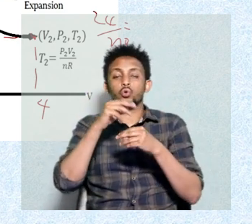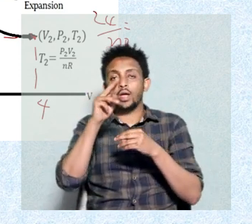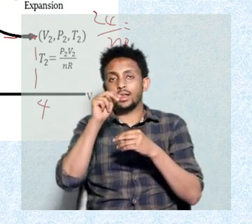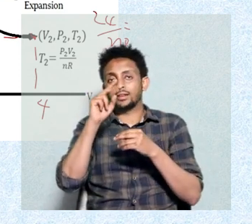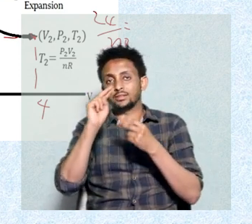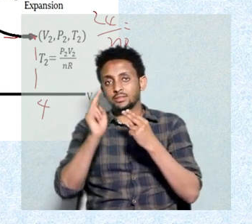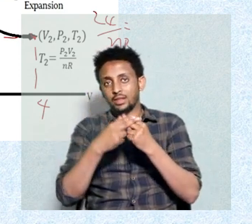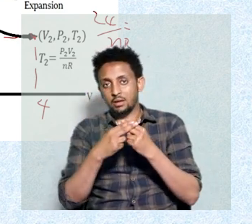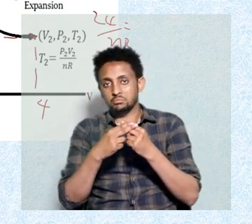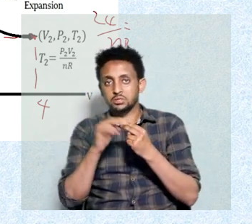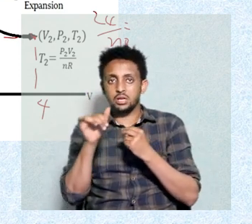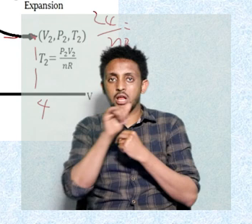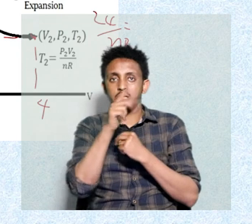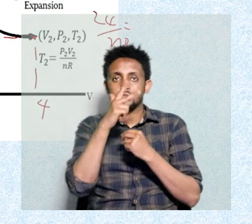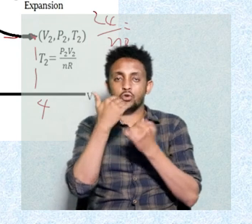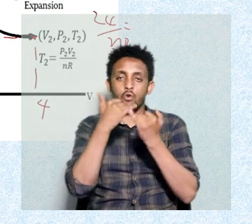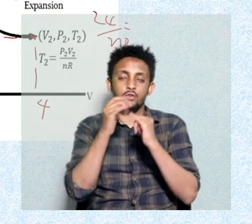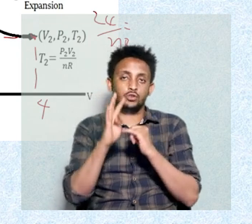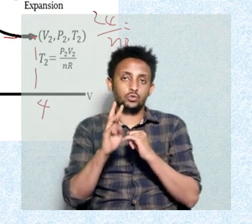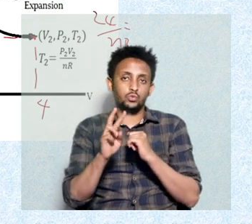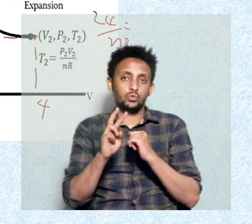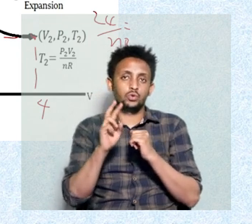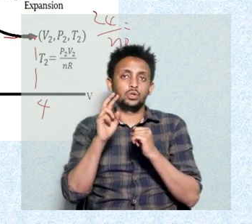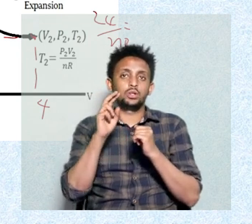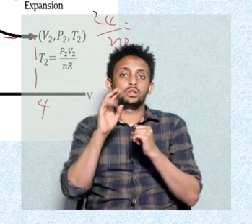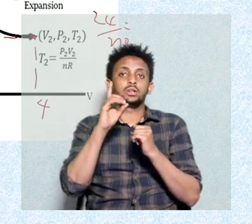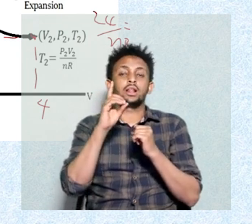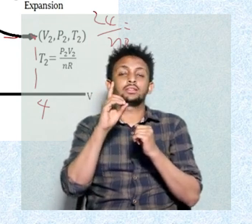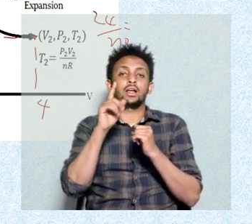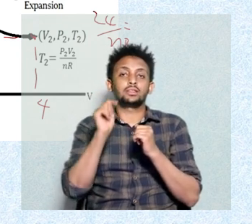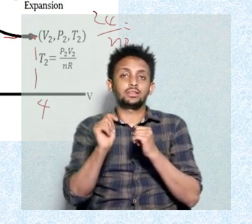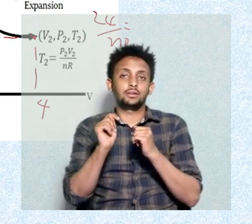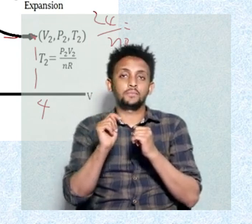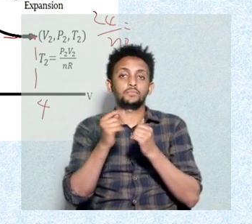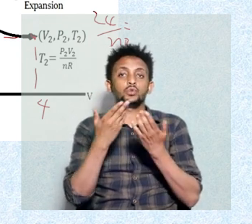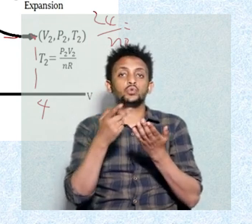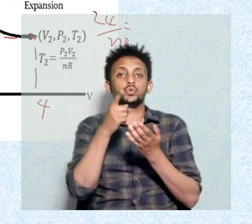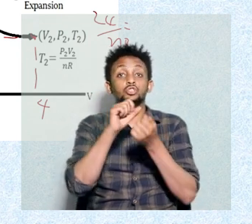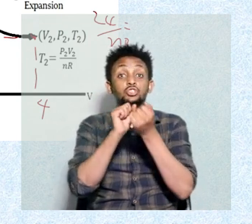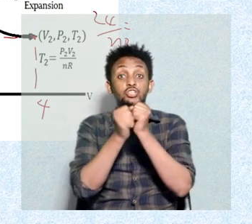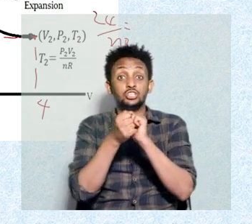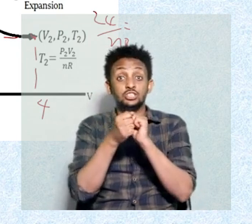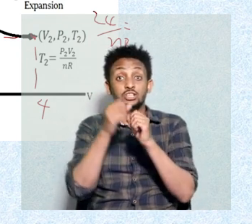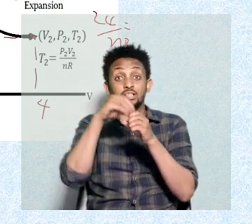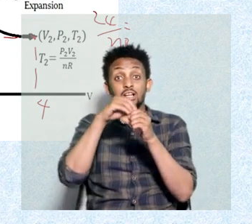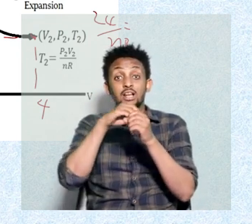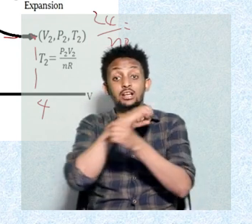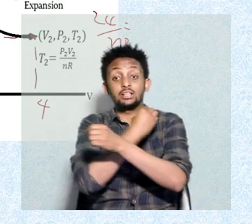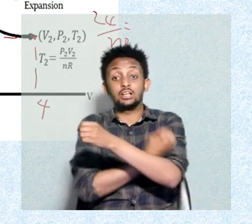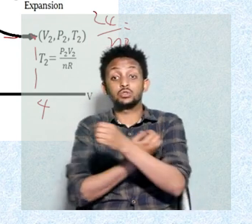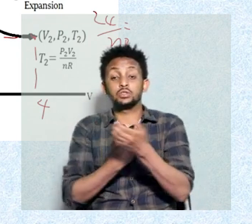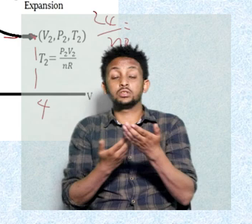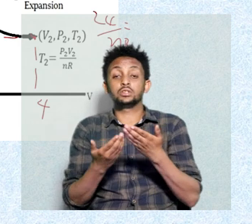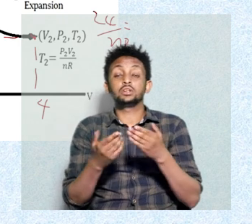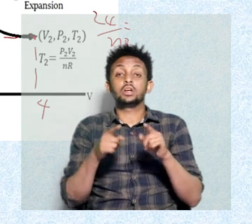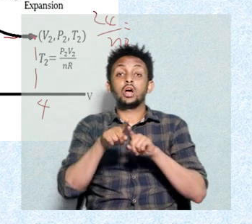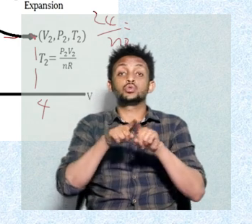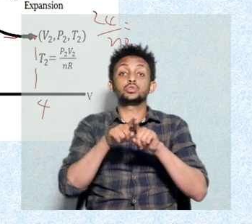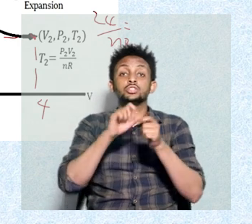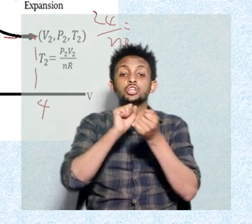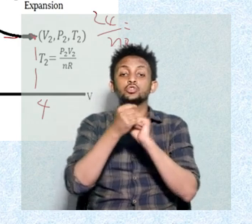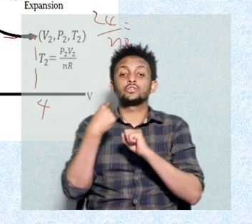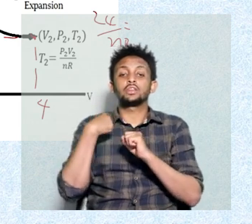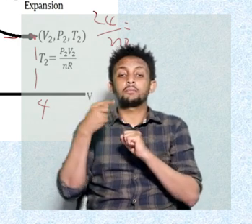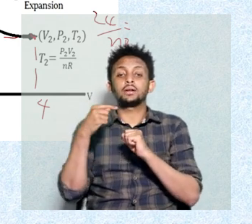times, like 3 over 2 n times r delta t. So the change in internal energy associated with change